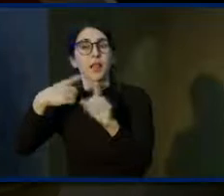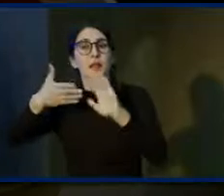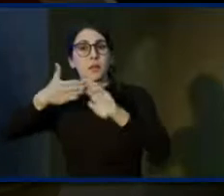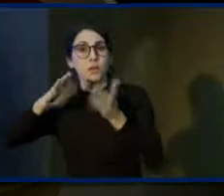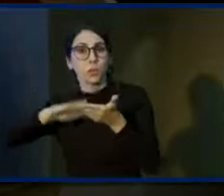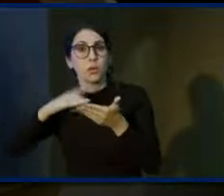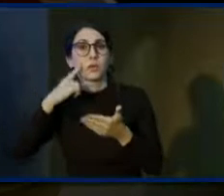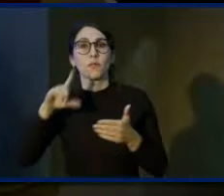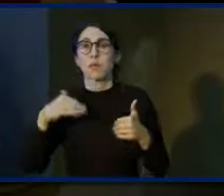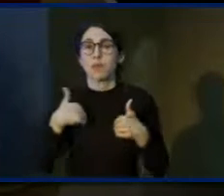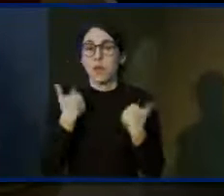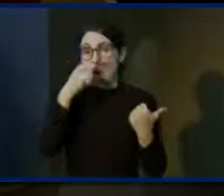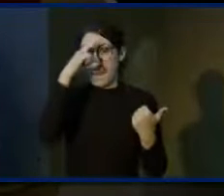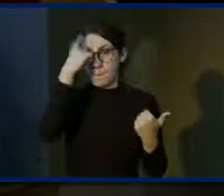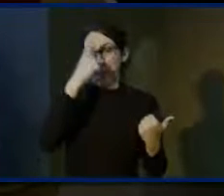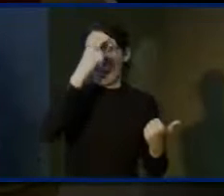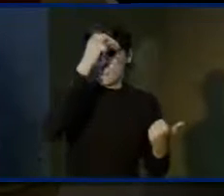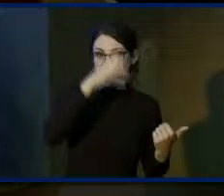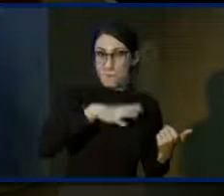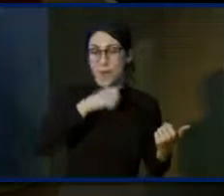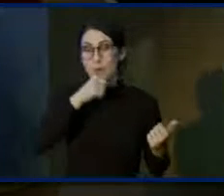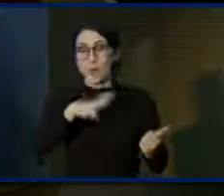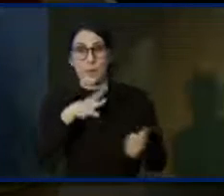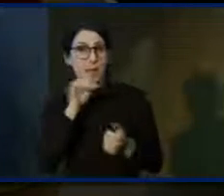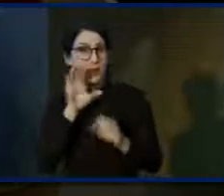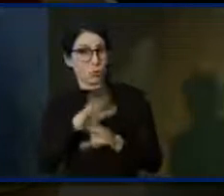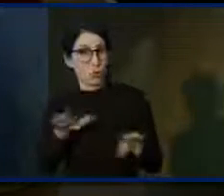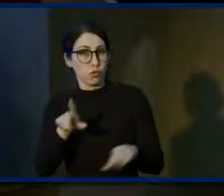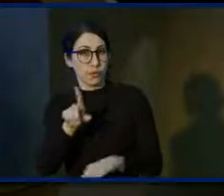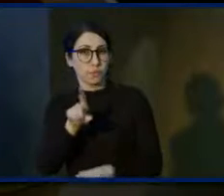men, women, and children?